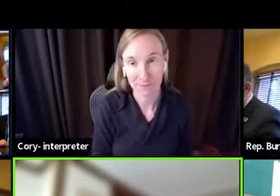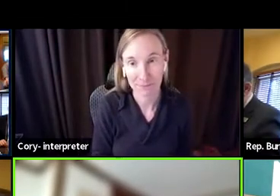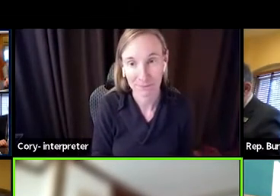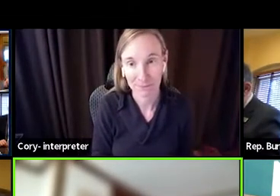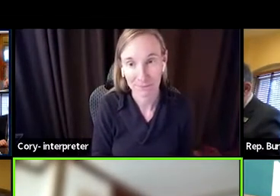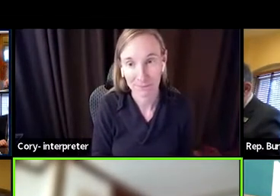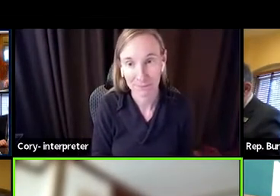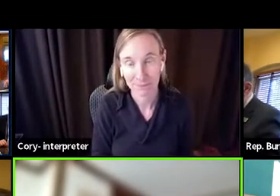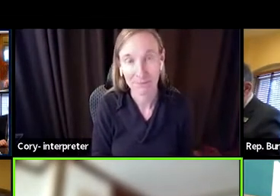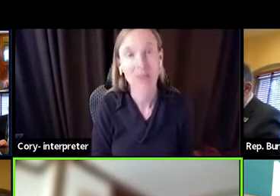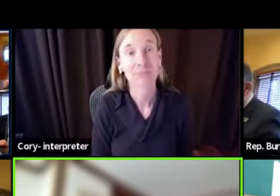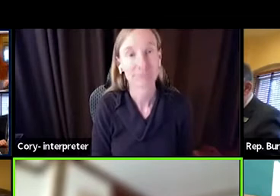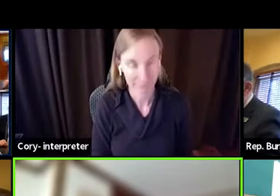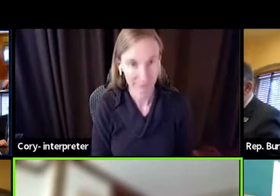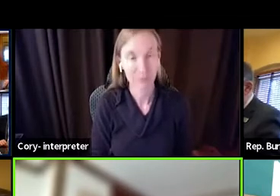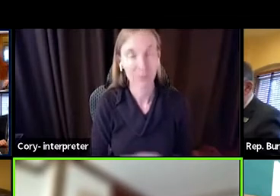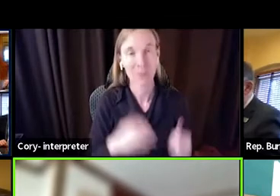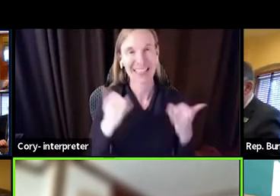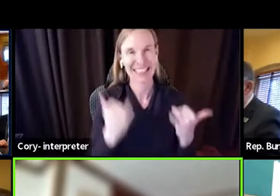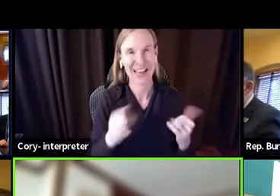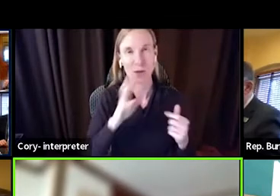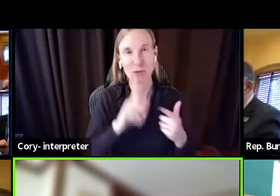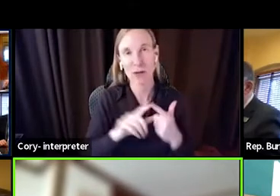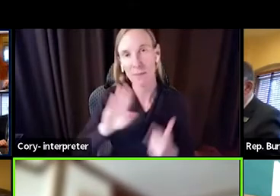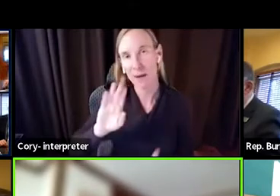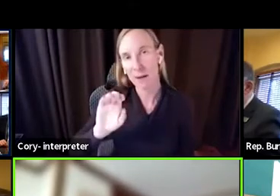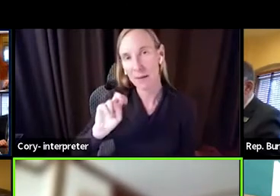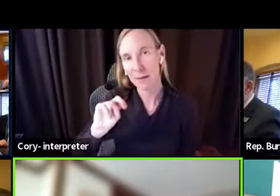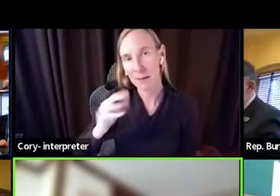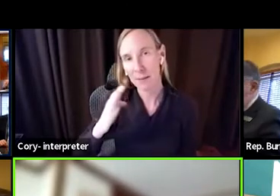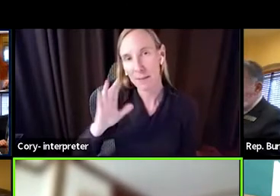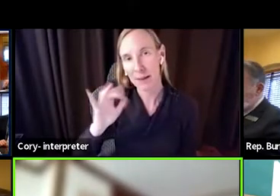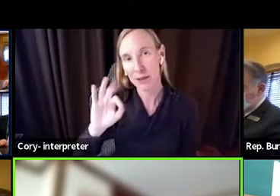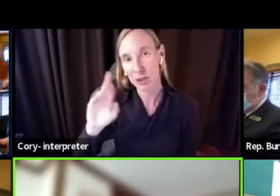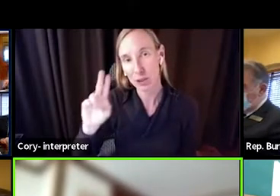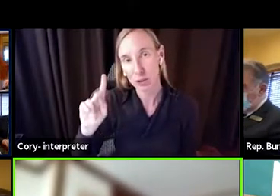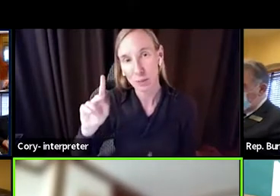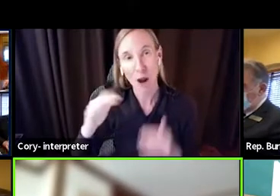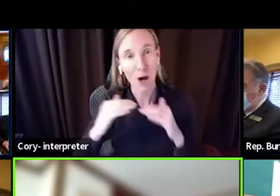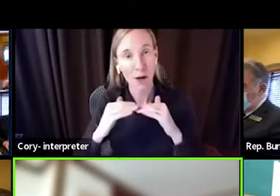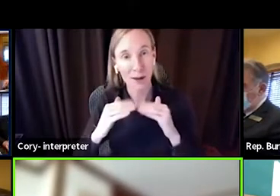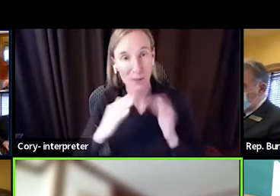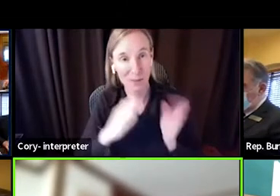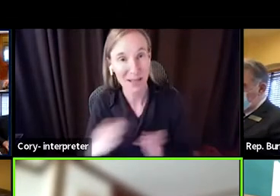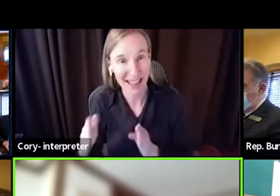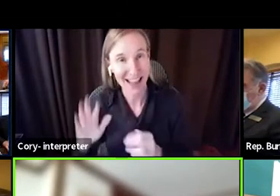So with respect to the benchmark plan, the federal government provides three options